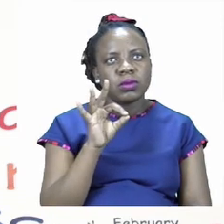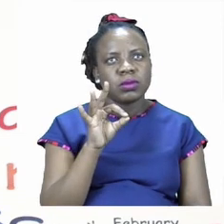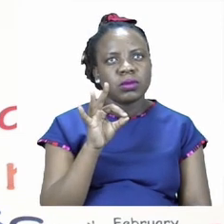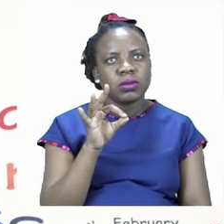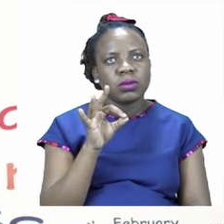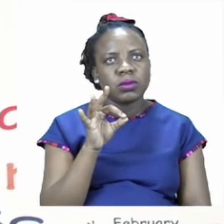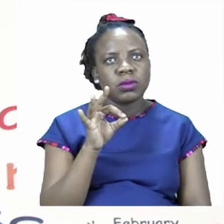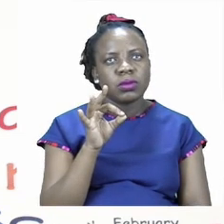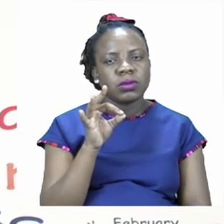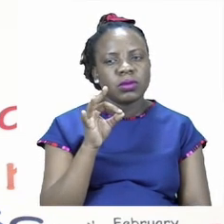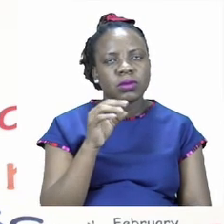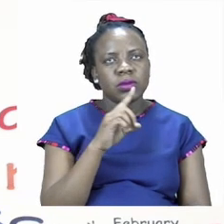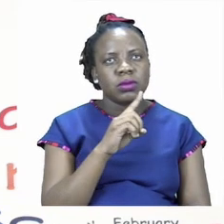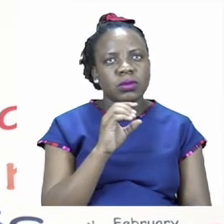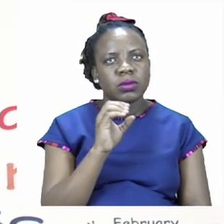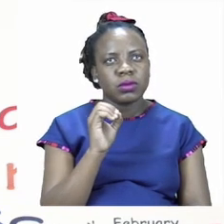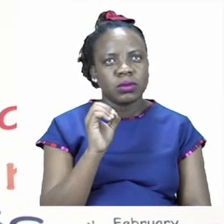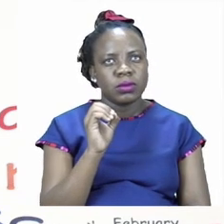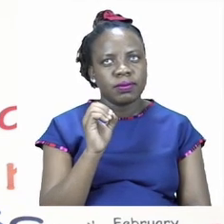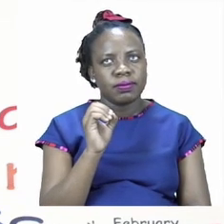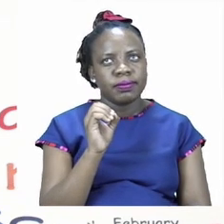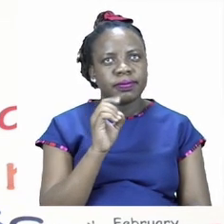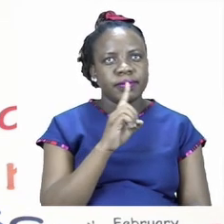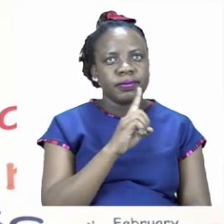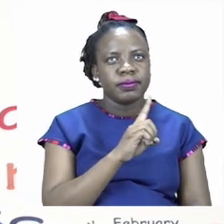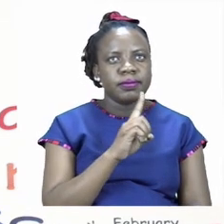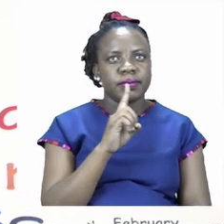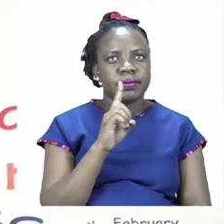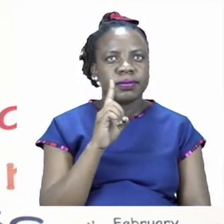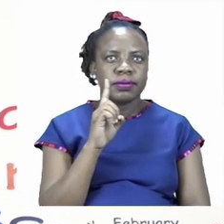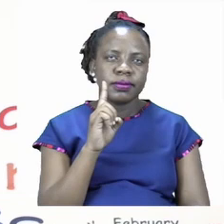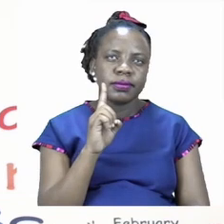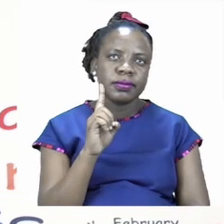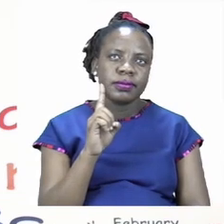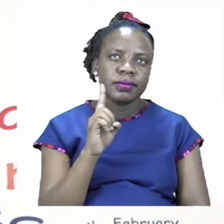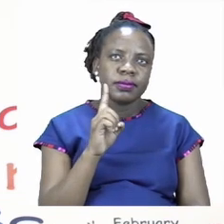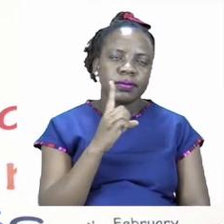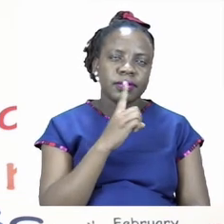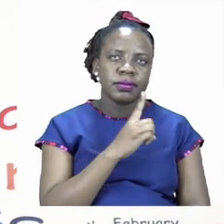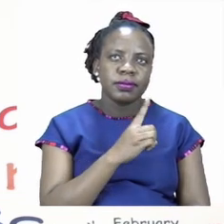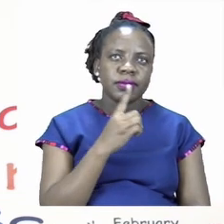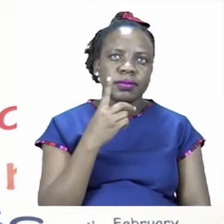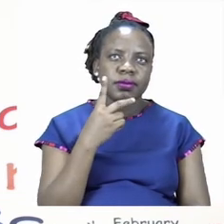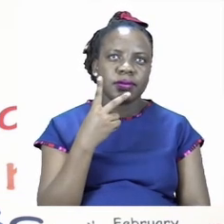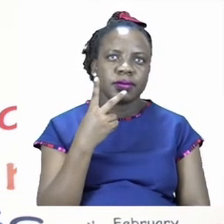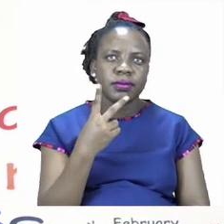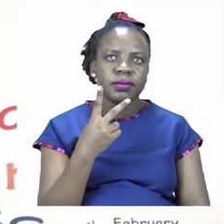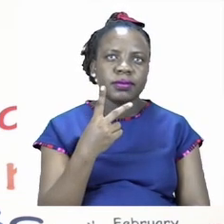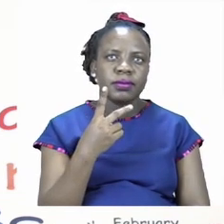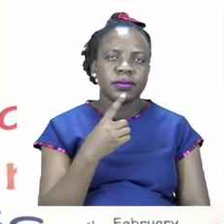9, 10, 11, 12,